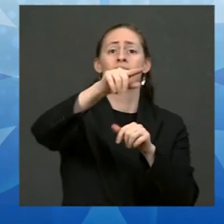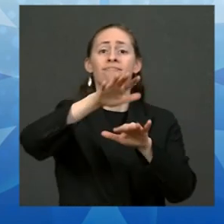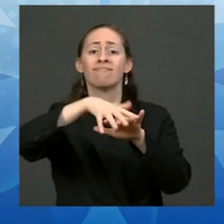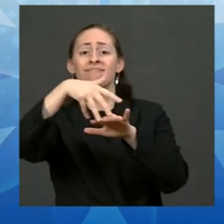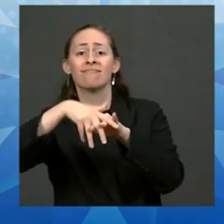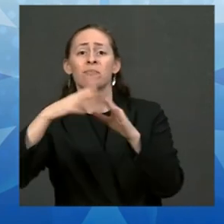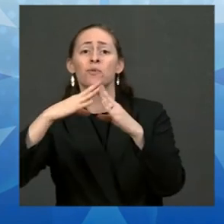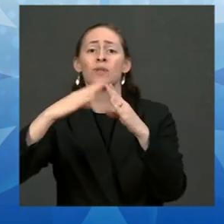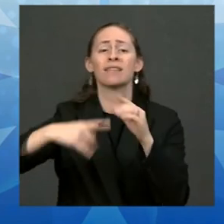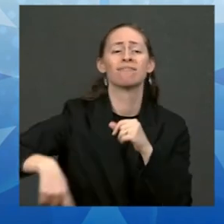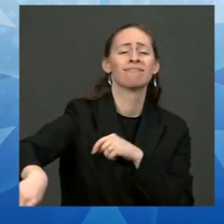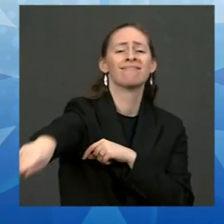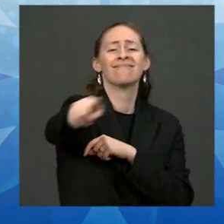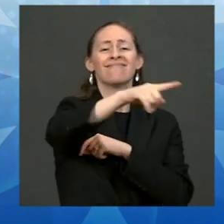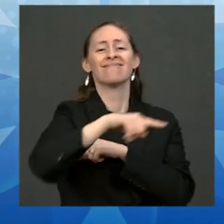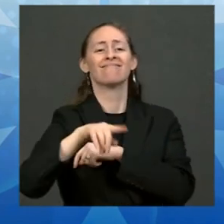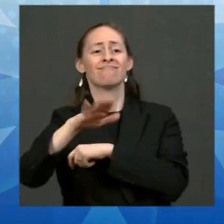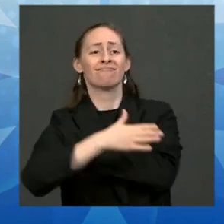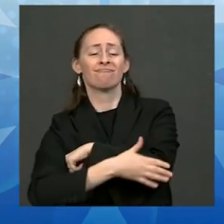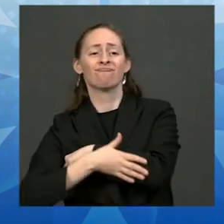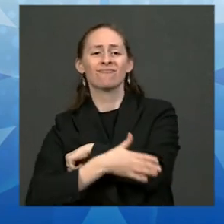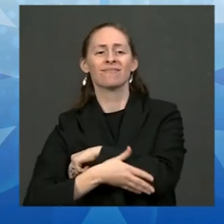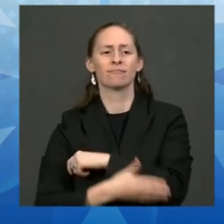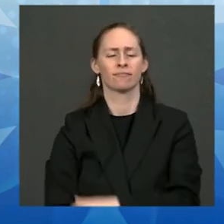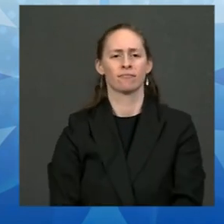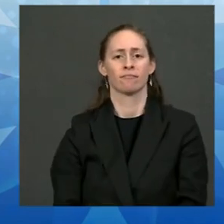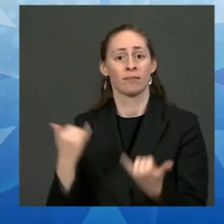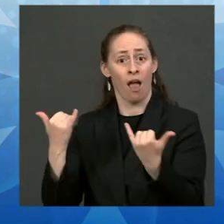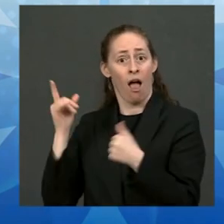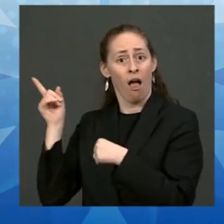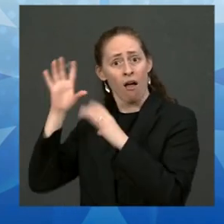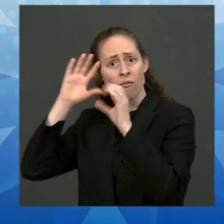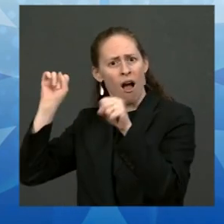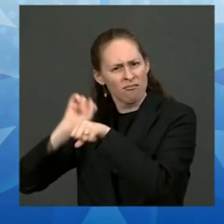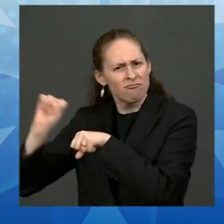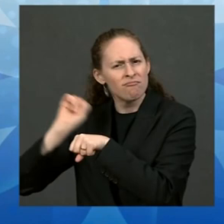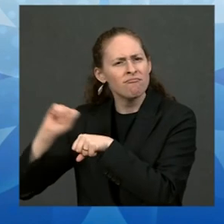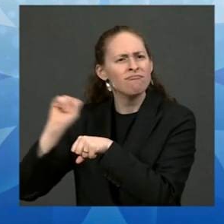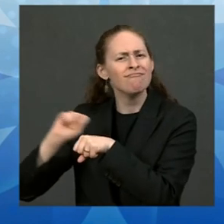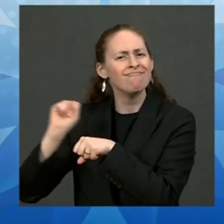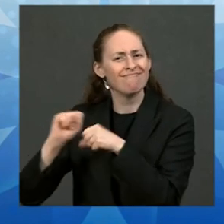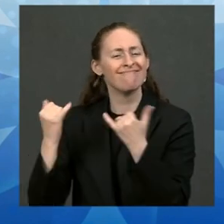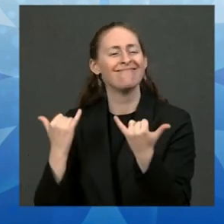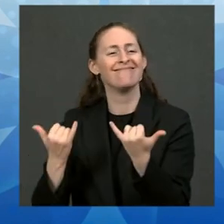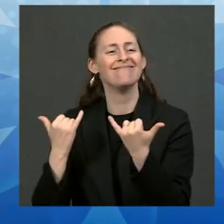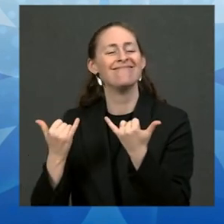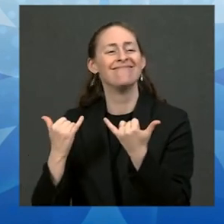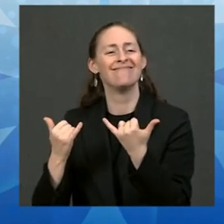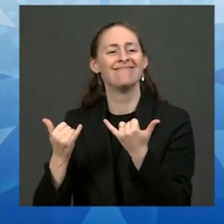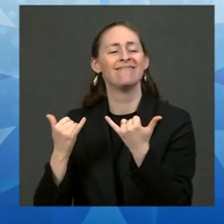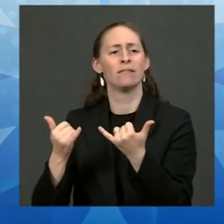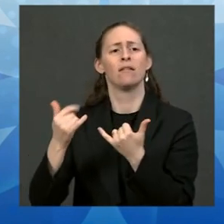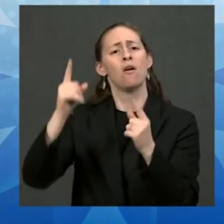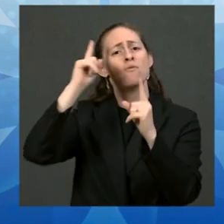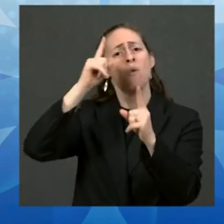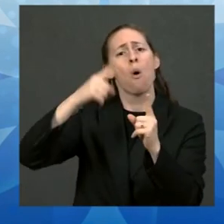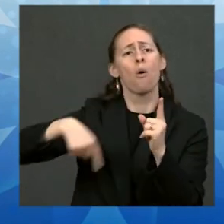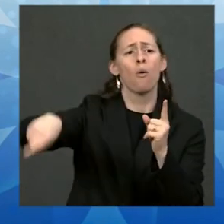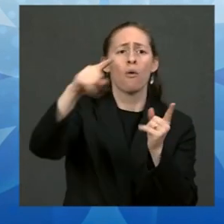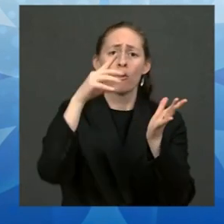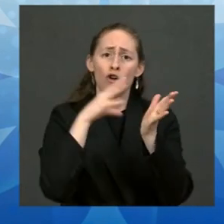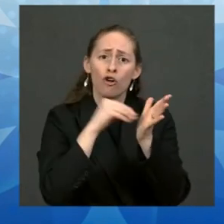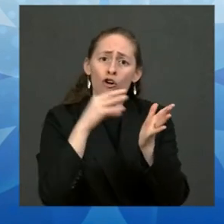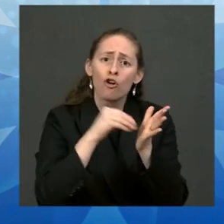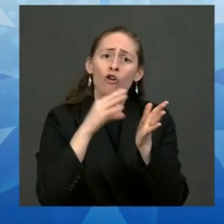his team are doing just that. To everyone who continues to learn, speak, and teach